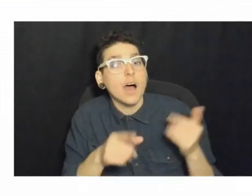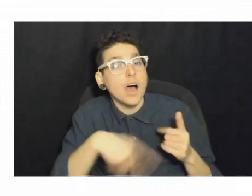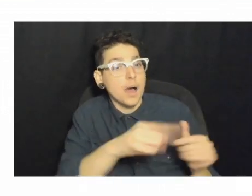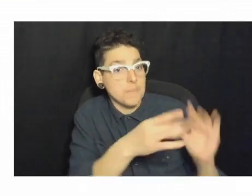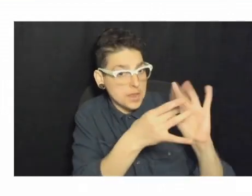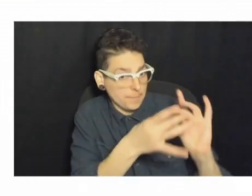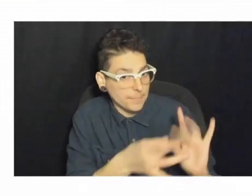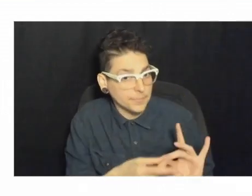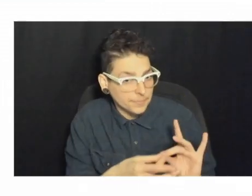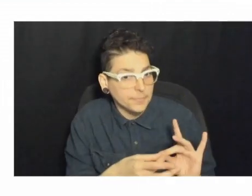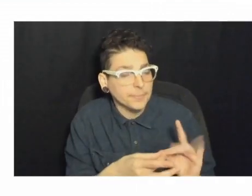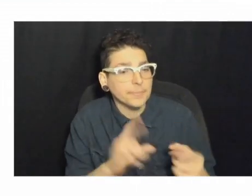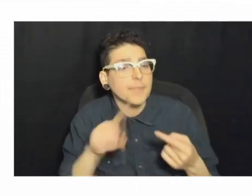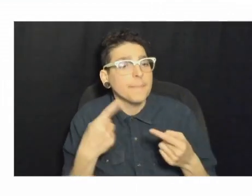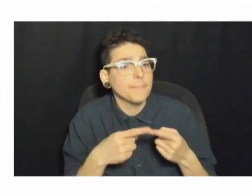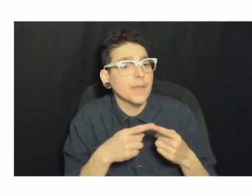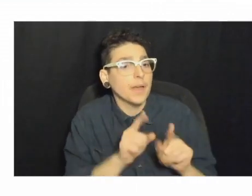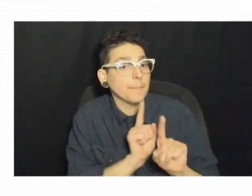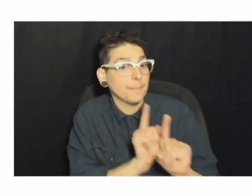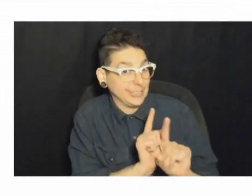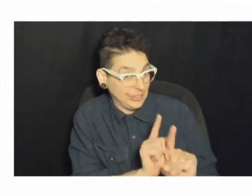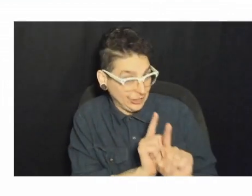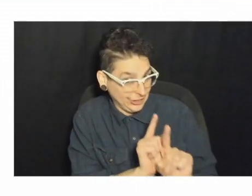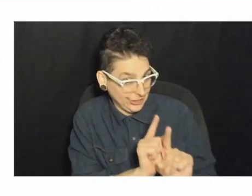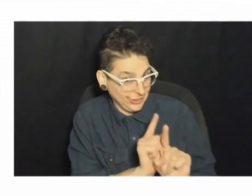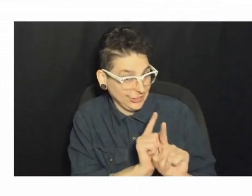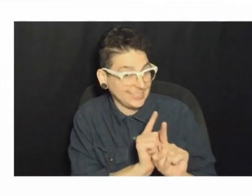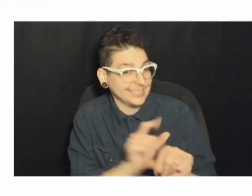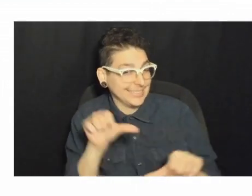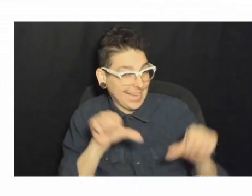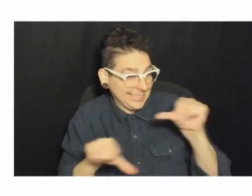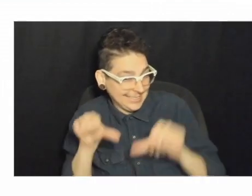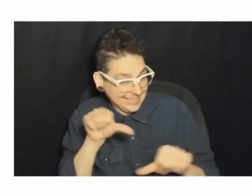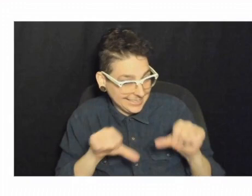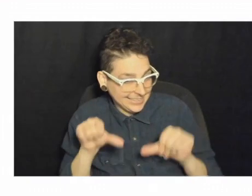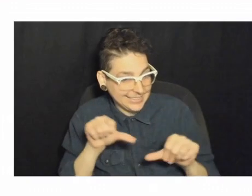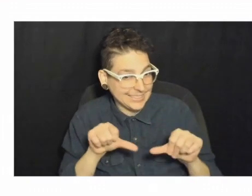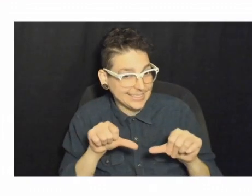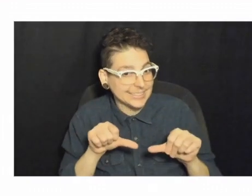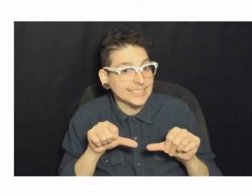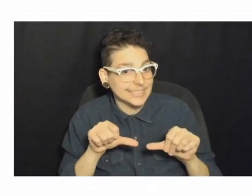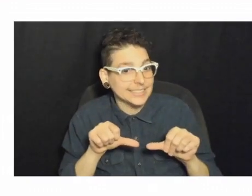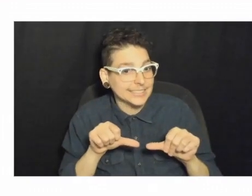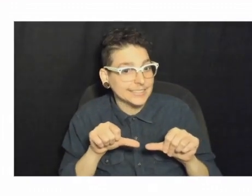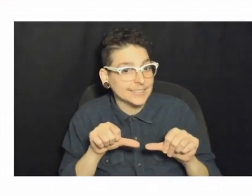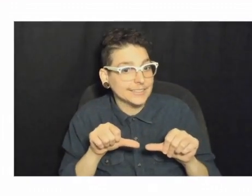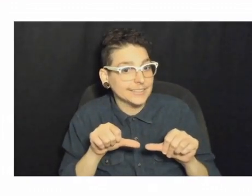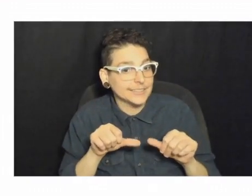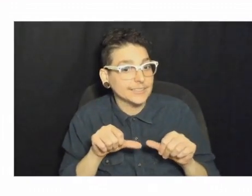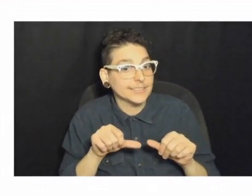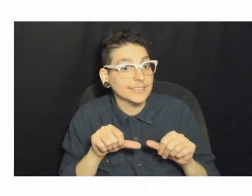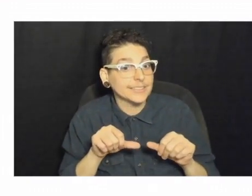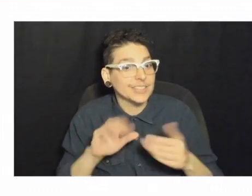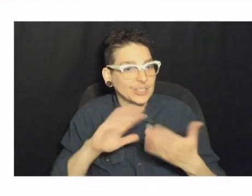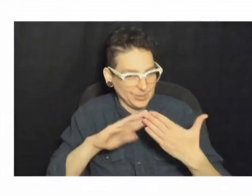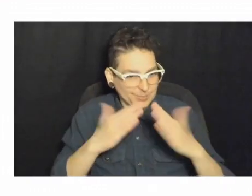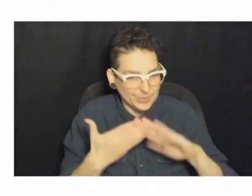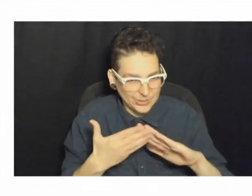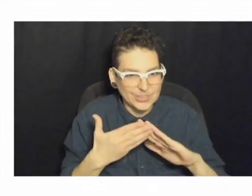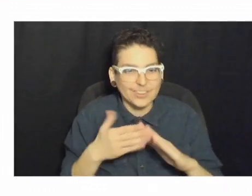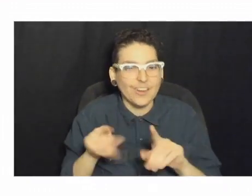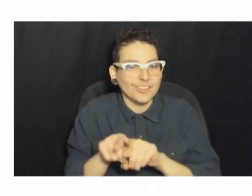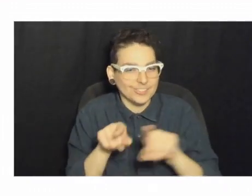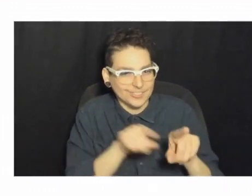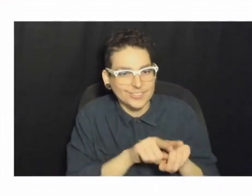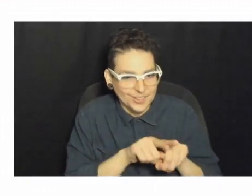in communities, using data from other social sciences to inform our public health communications,